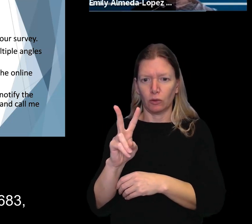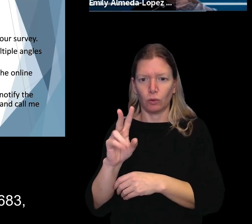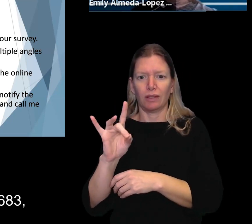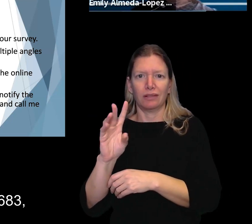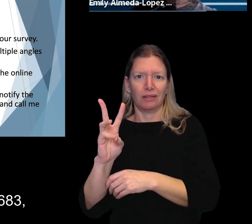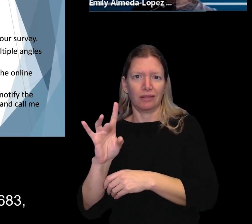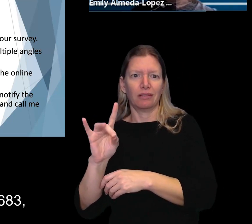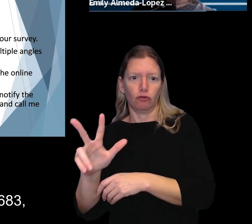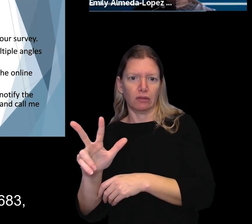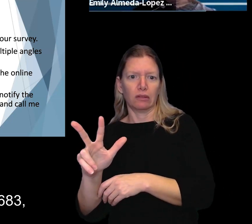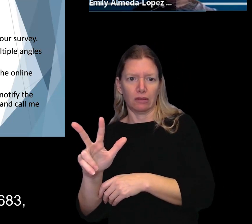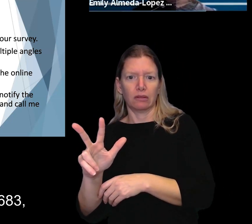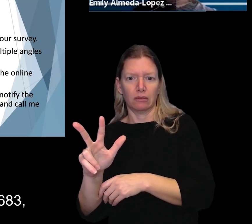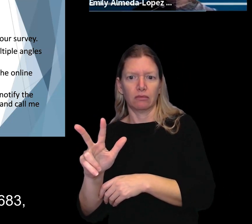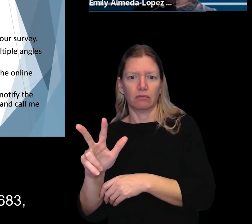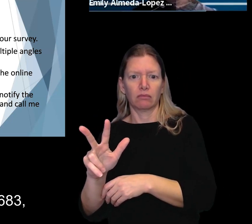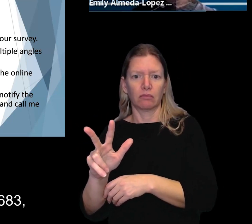this number,